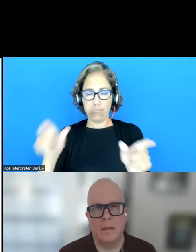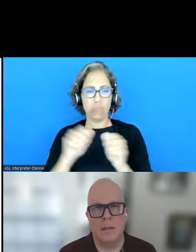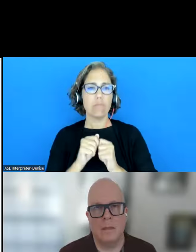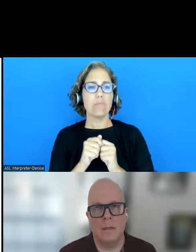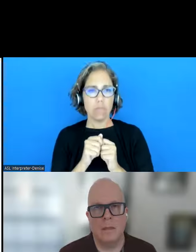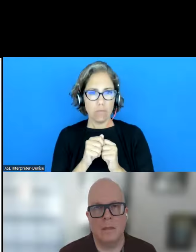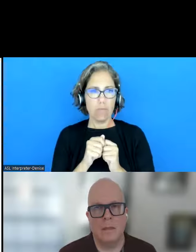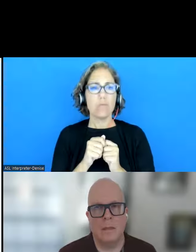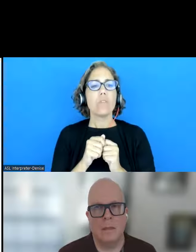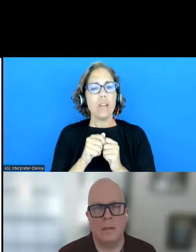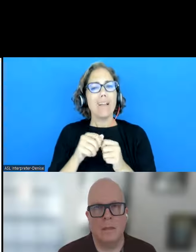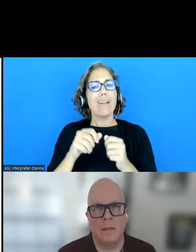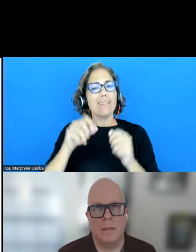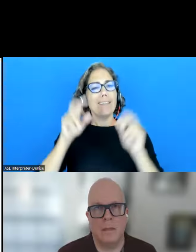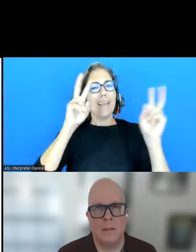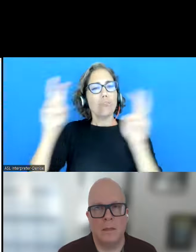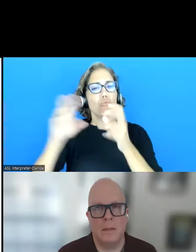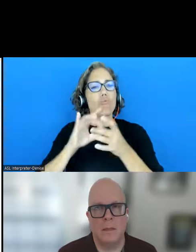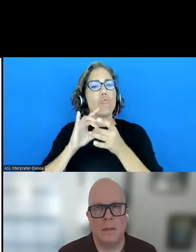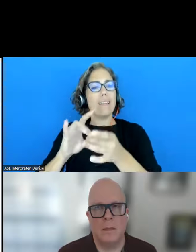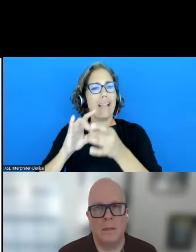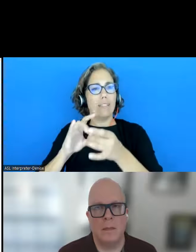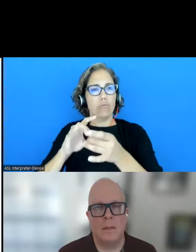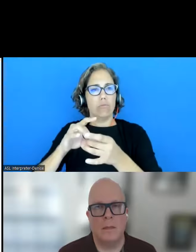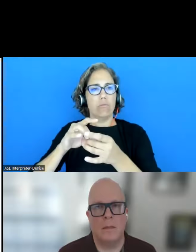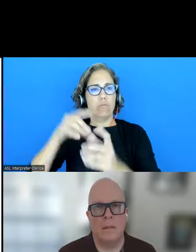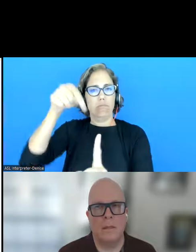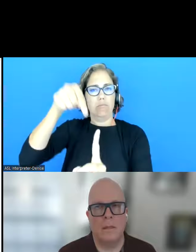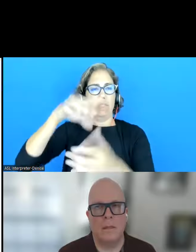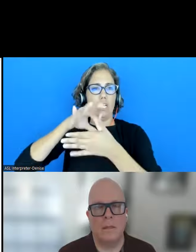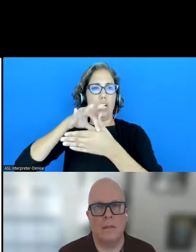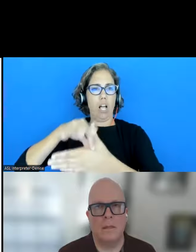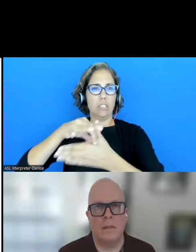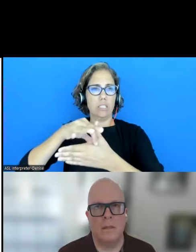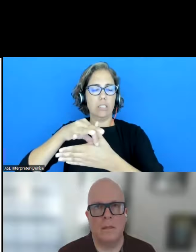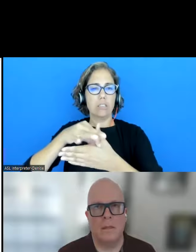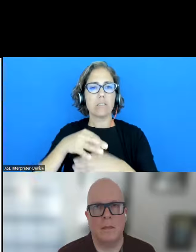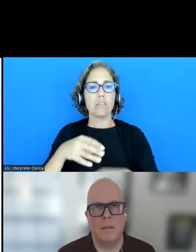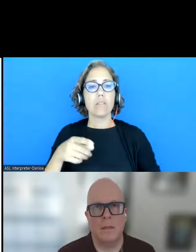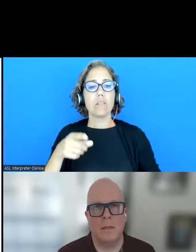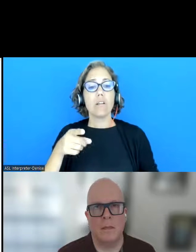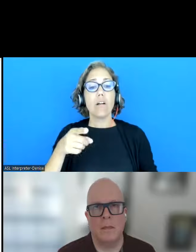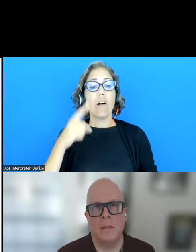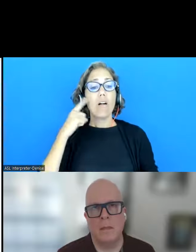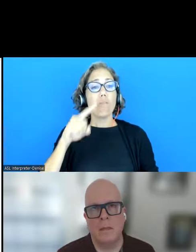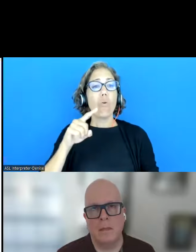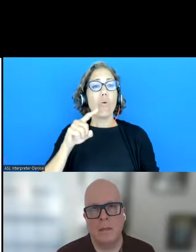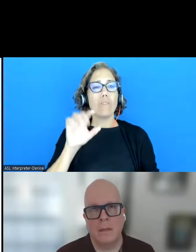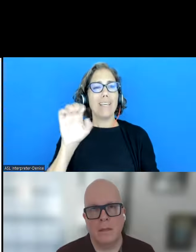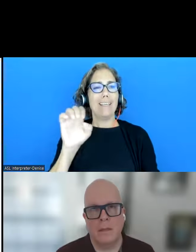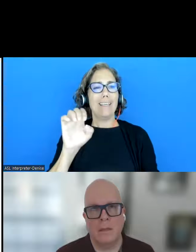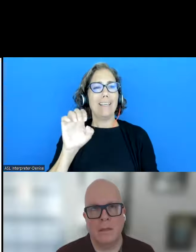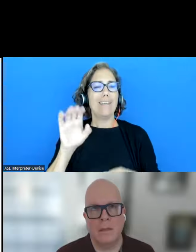that are related to the content. So on the e-commerce side,